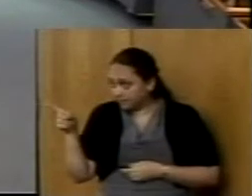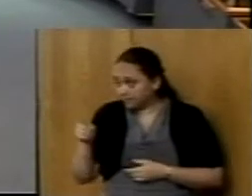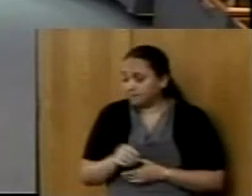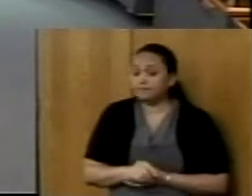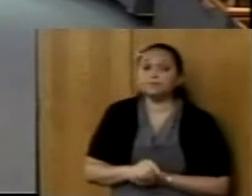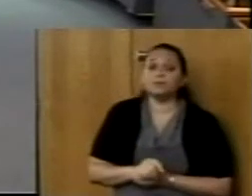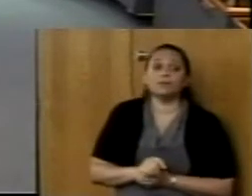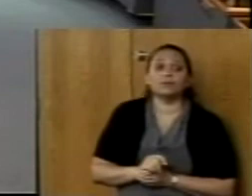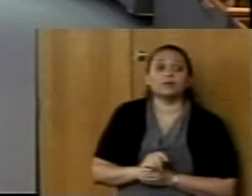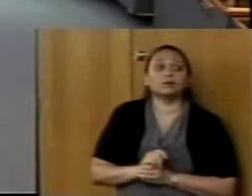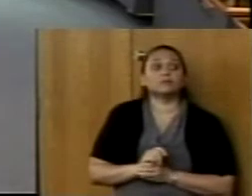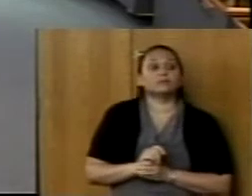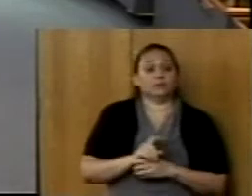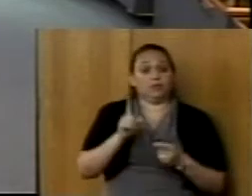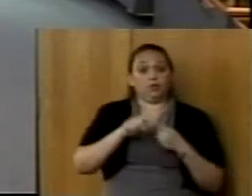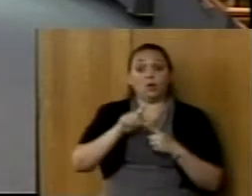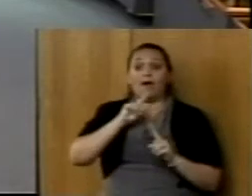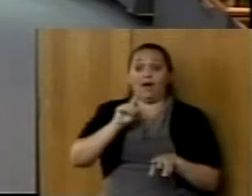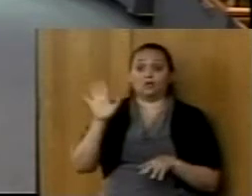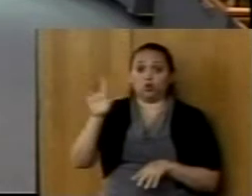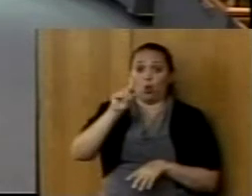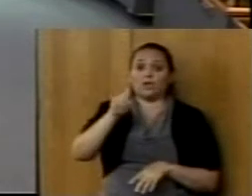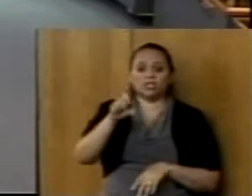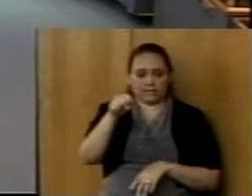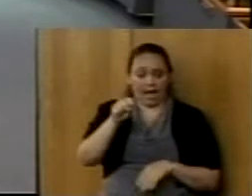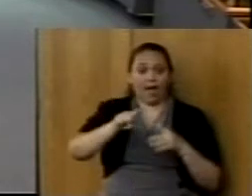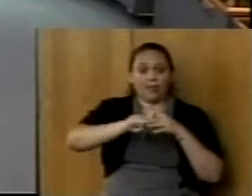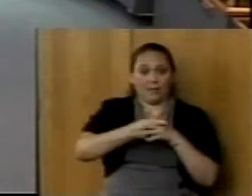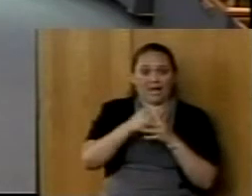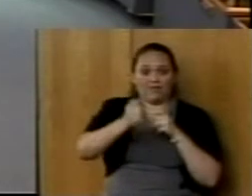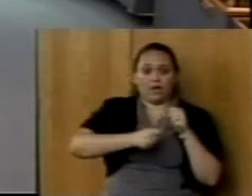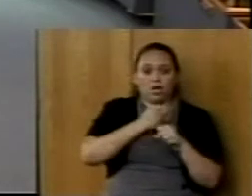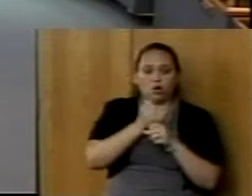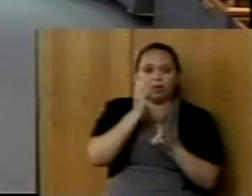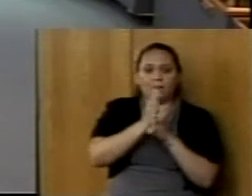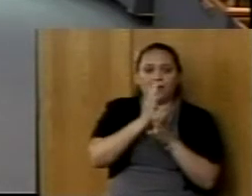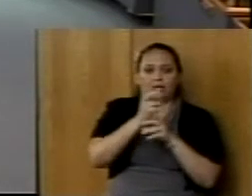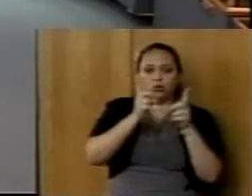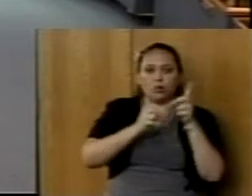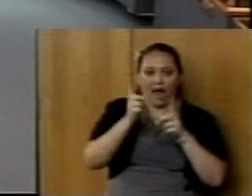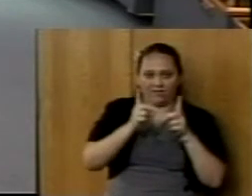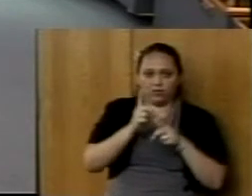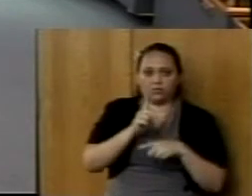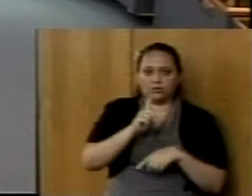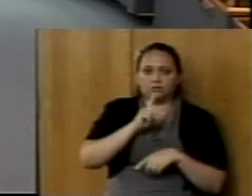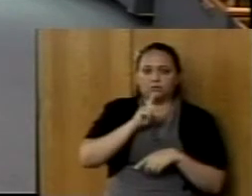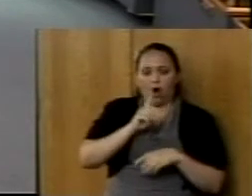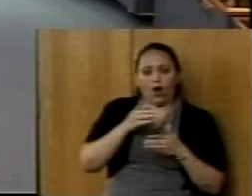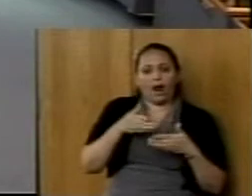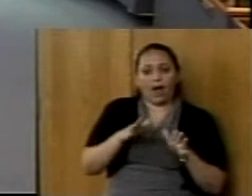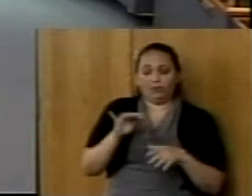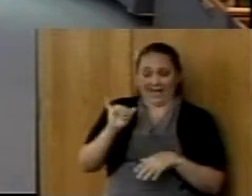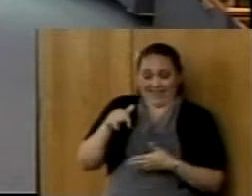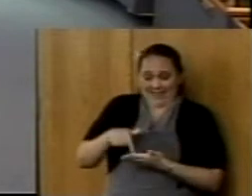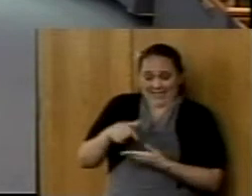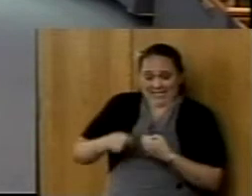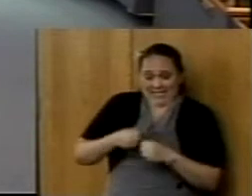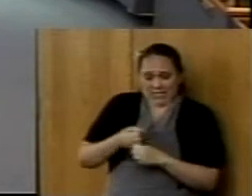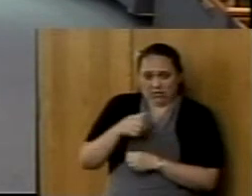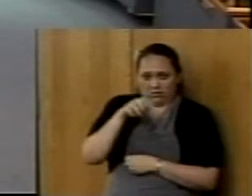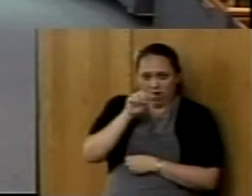the community. To answer your question, yes. At the beginning of the year, ma'am, the bus drivers are allowed, like this coming year, or this August,